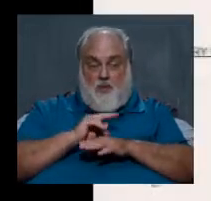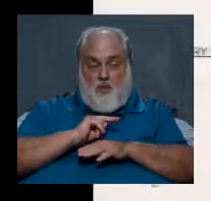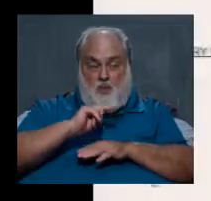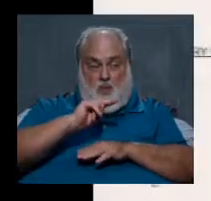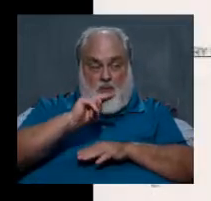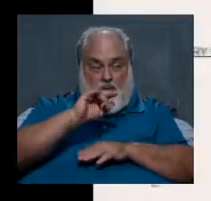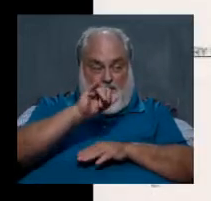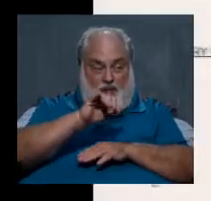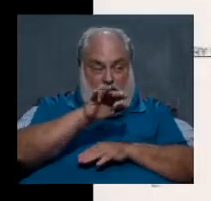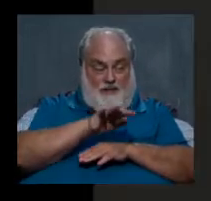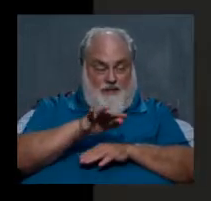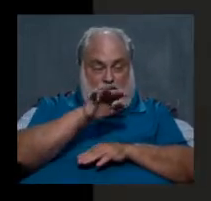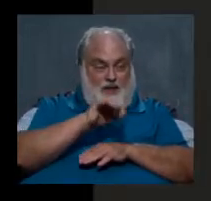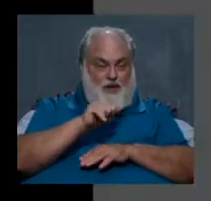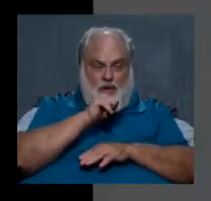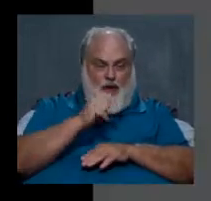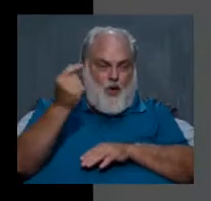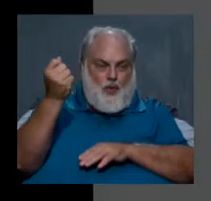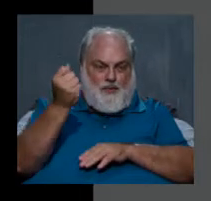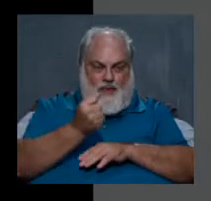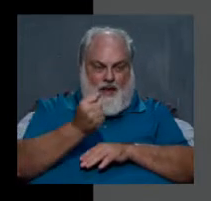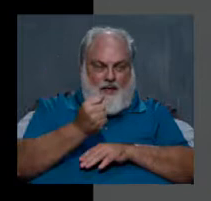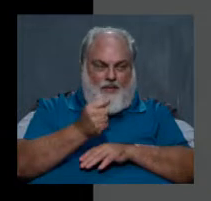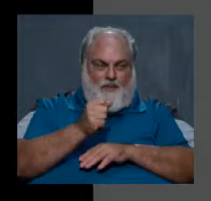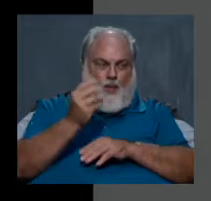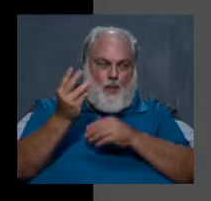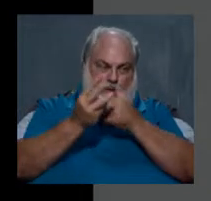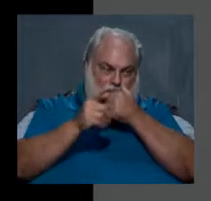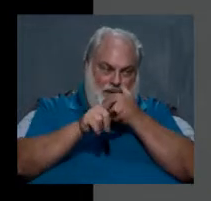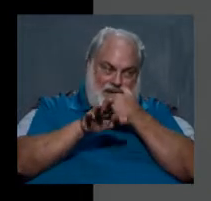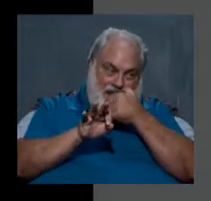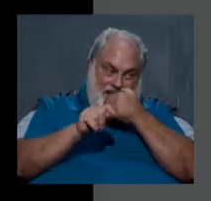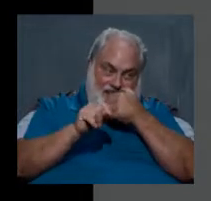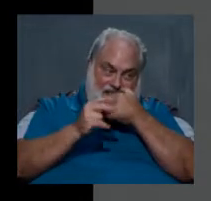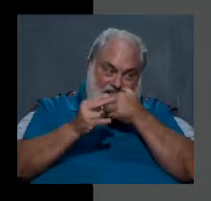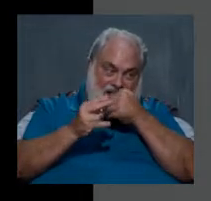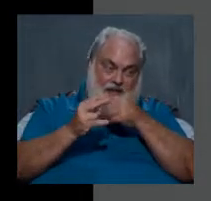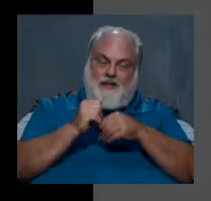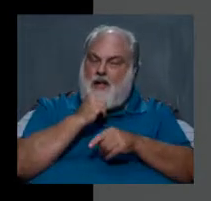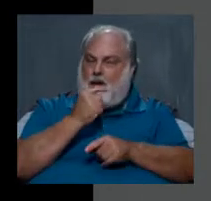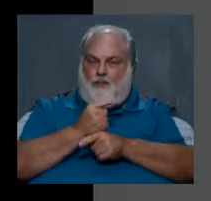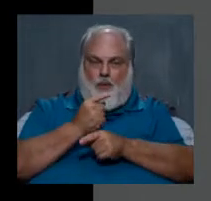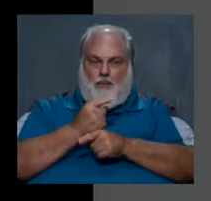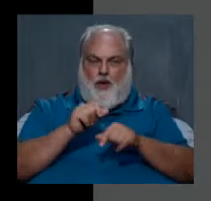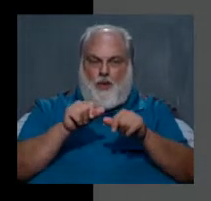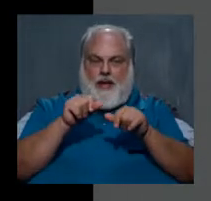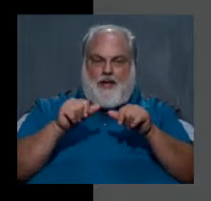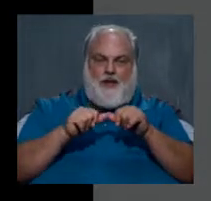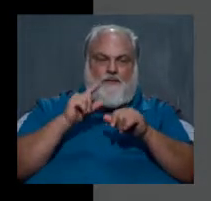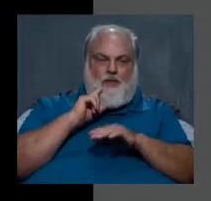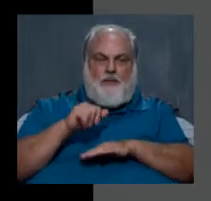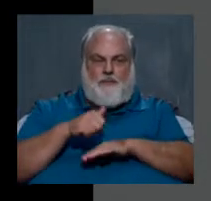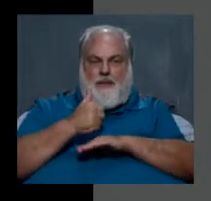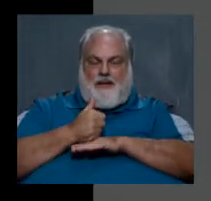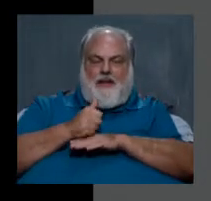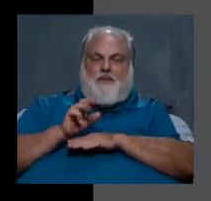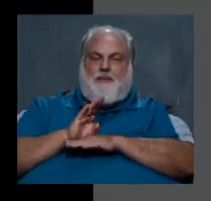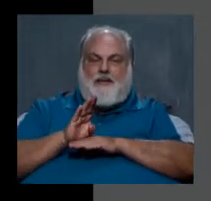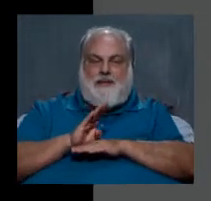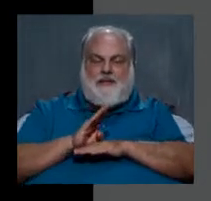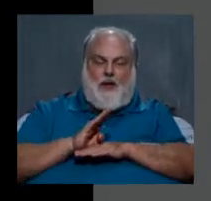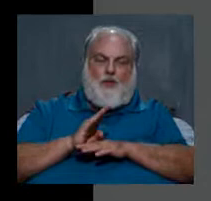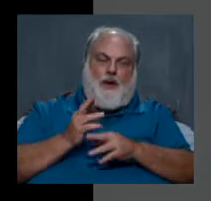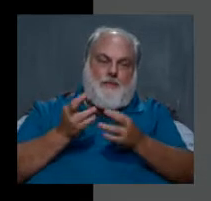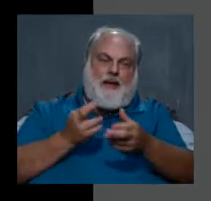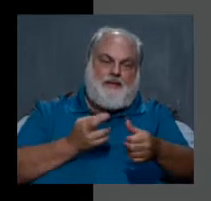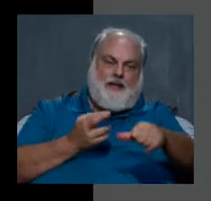the commercial uses do not extend south of West 29th Street, and staff does not feel this is an appropriate location for the placement of commercial business. Staff